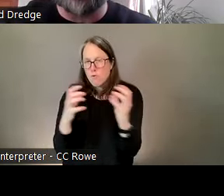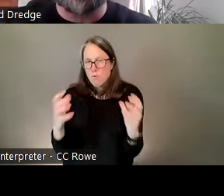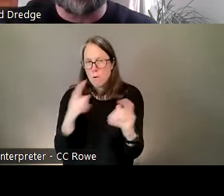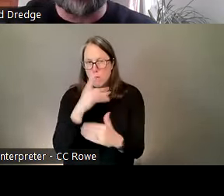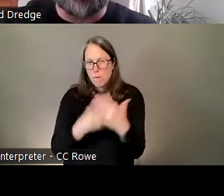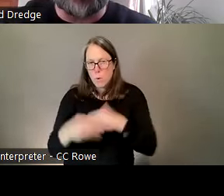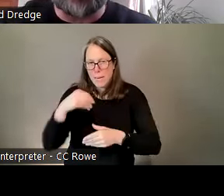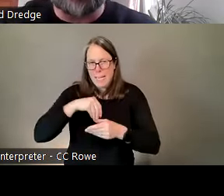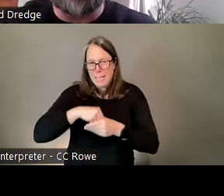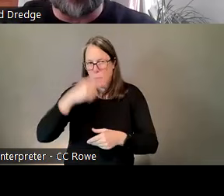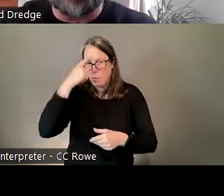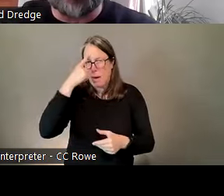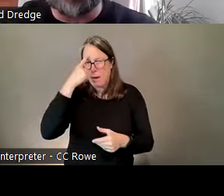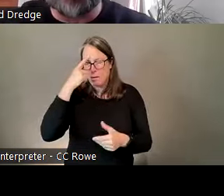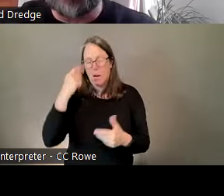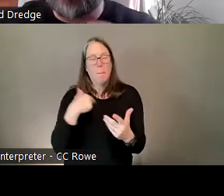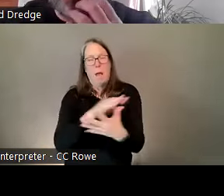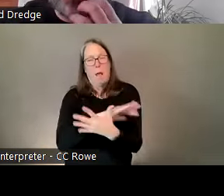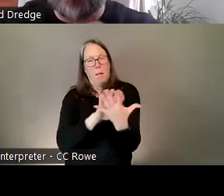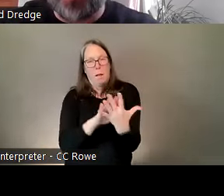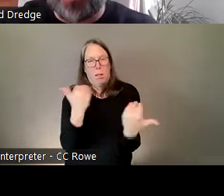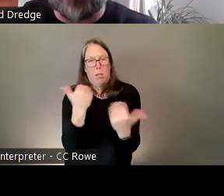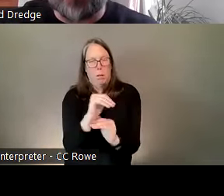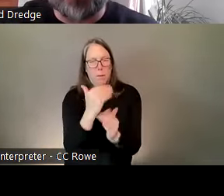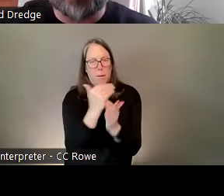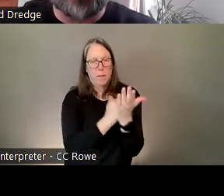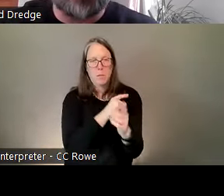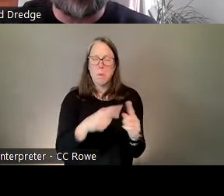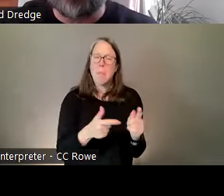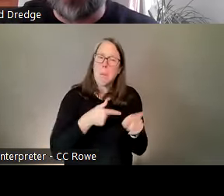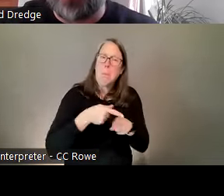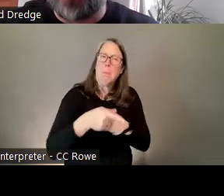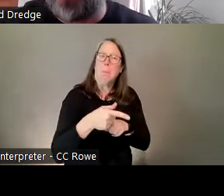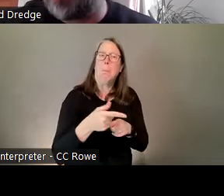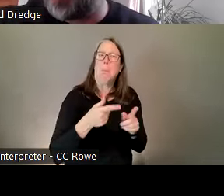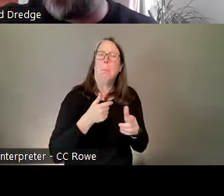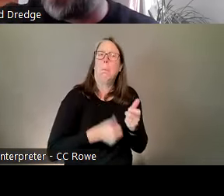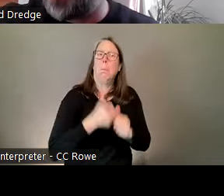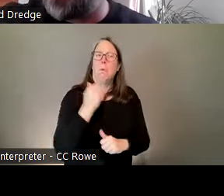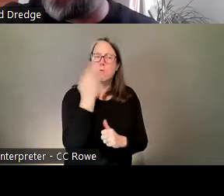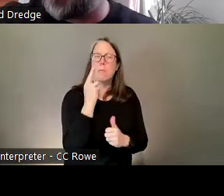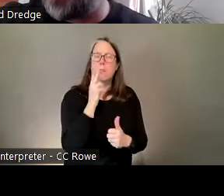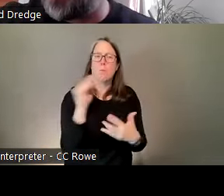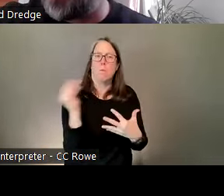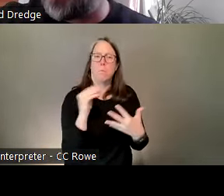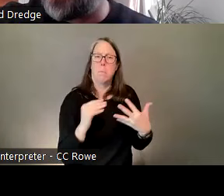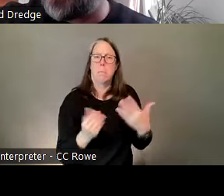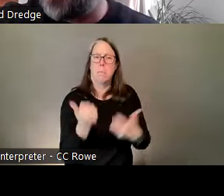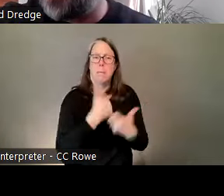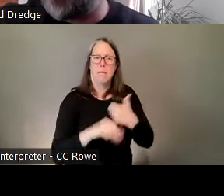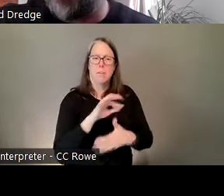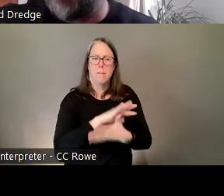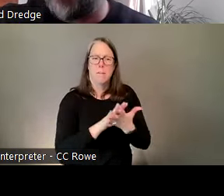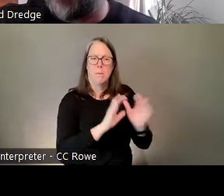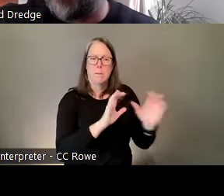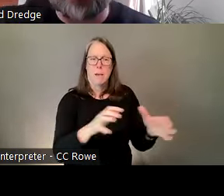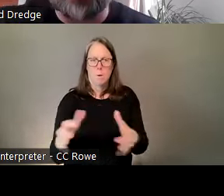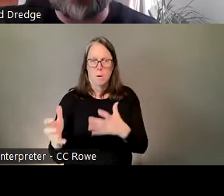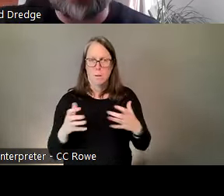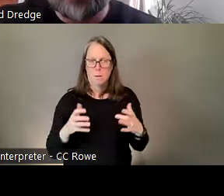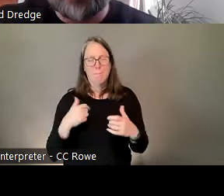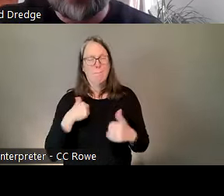So those are the main. There's more than this, but these are, I think, the main categories. Time is getting a little bit short.